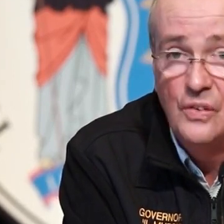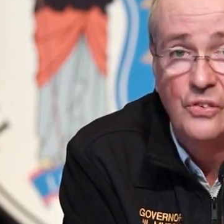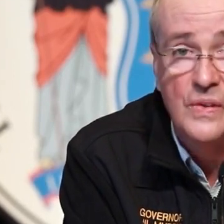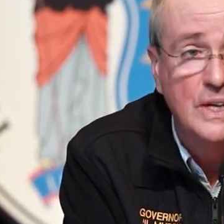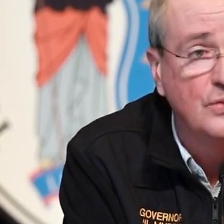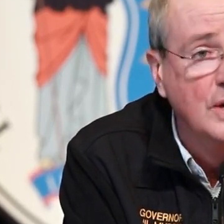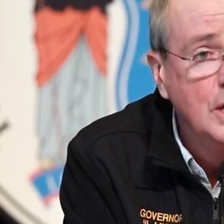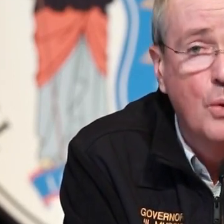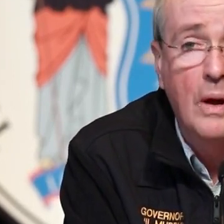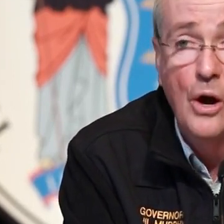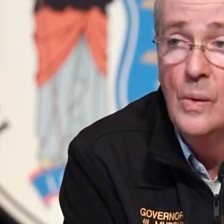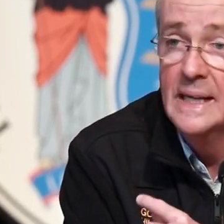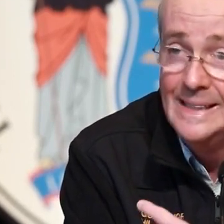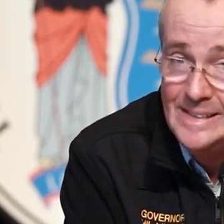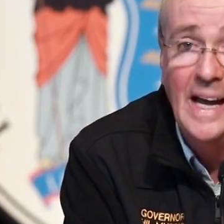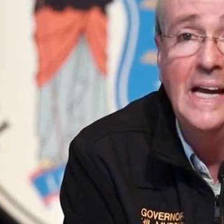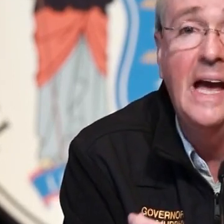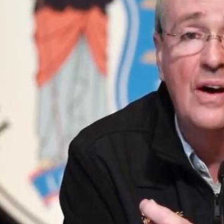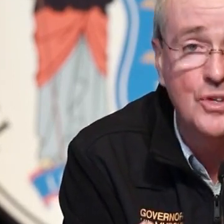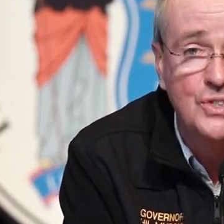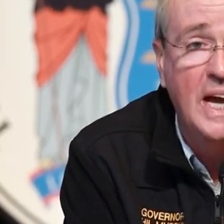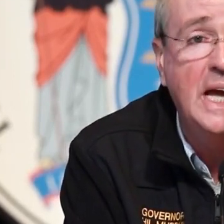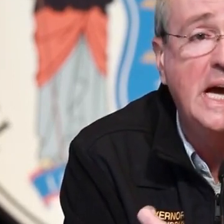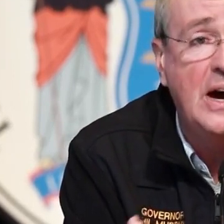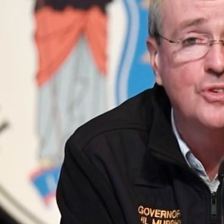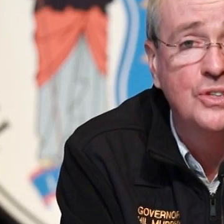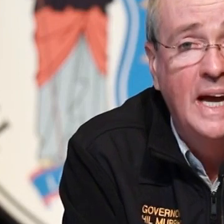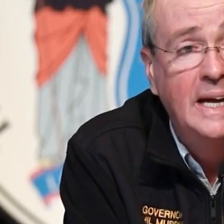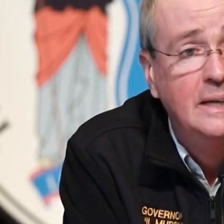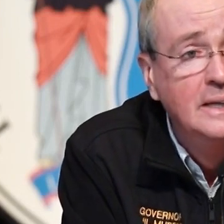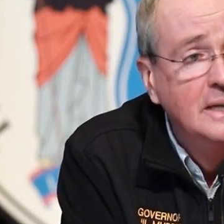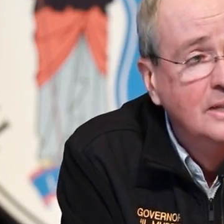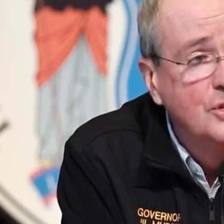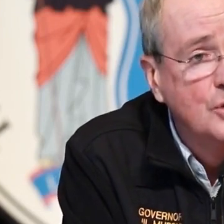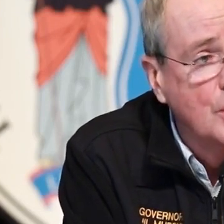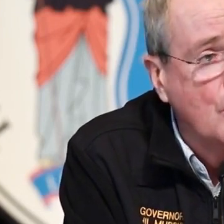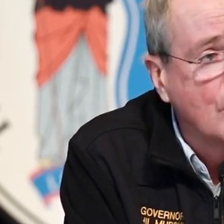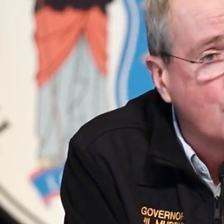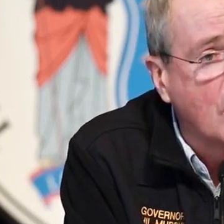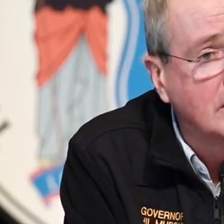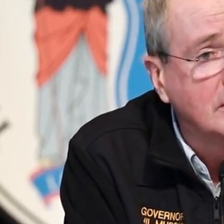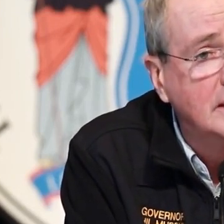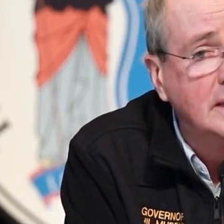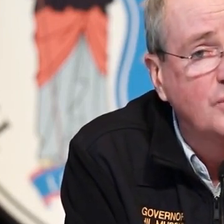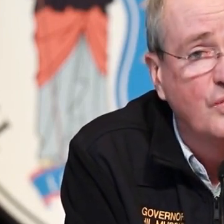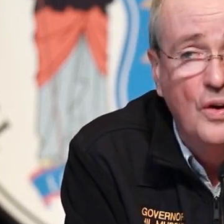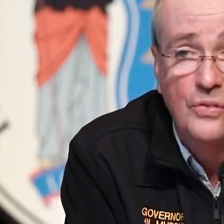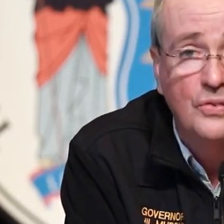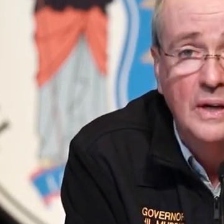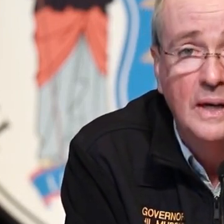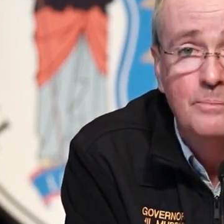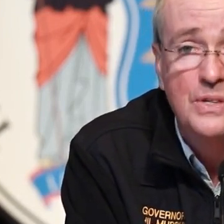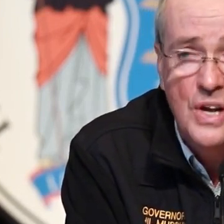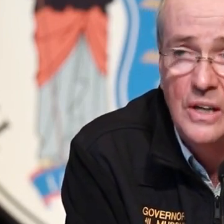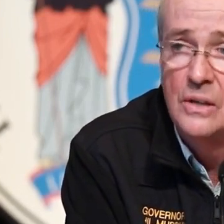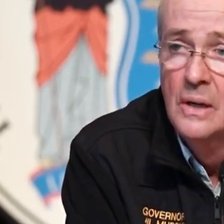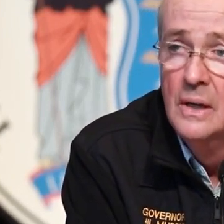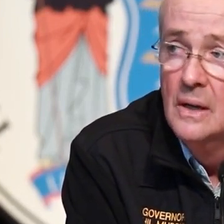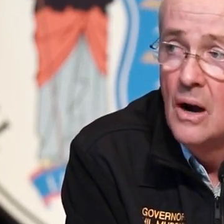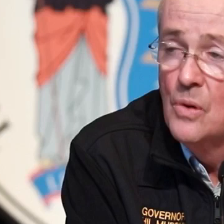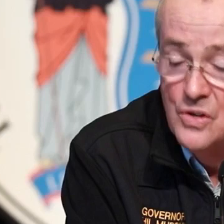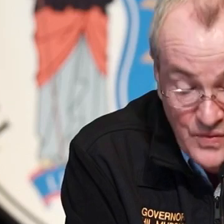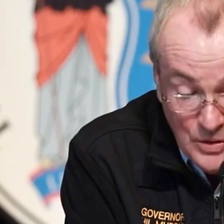care facilities, who are going in day after day after day to do the Lord's work for folks, in